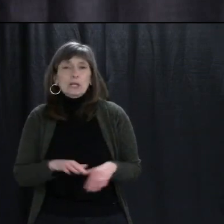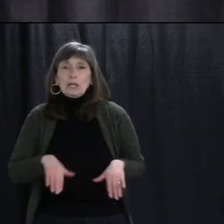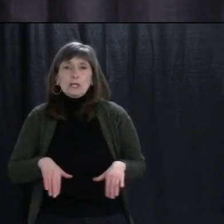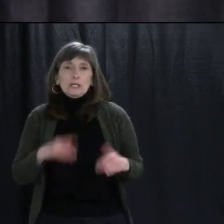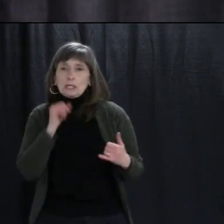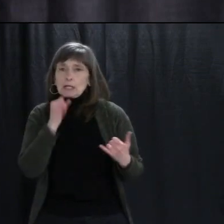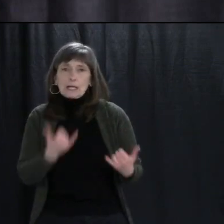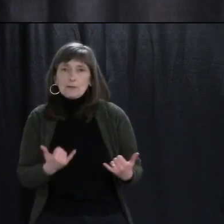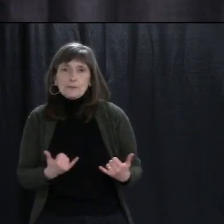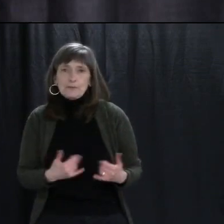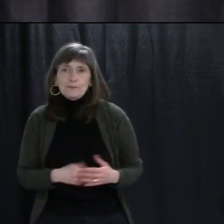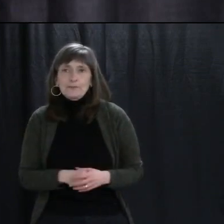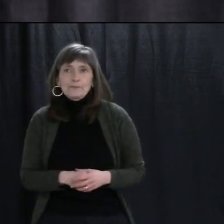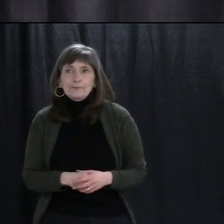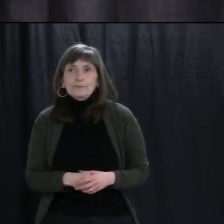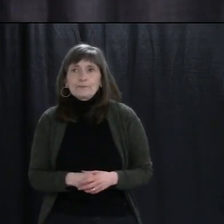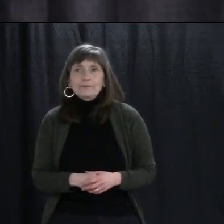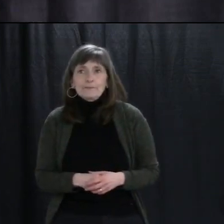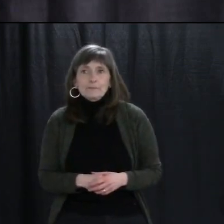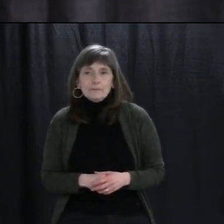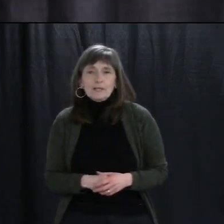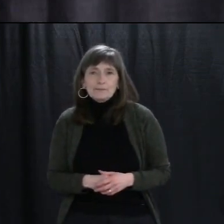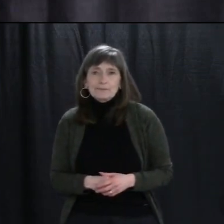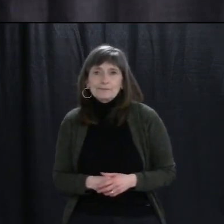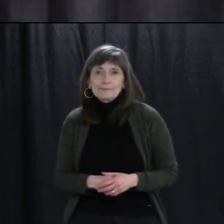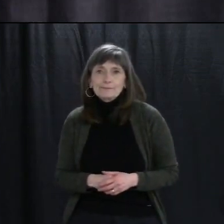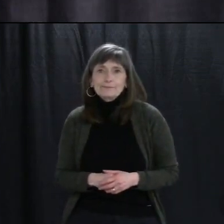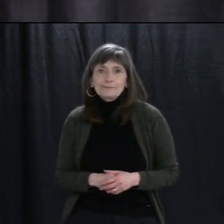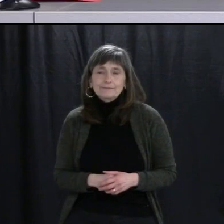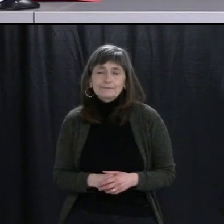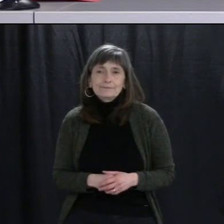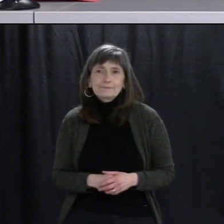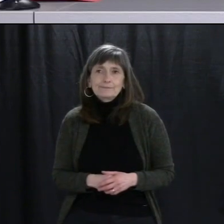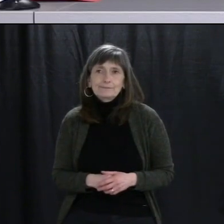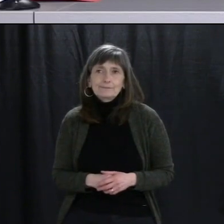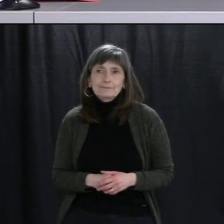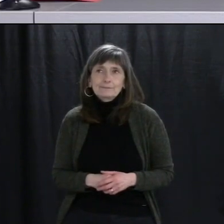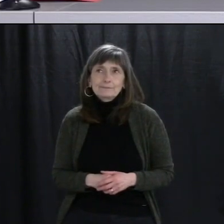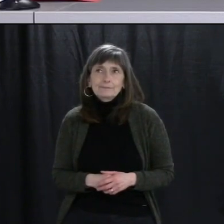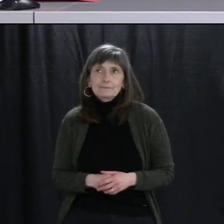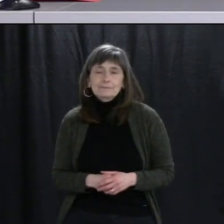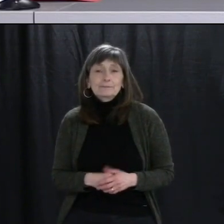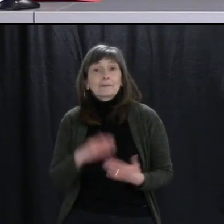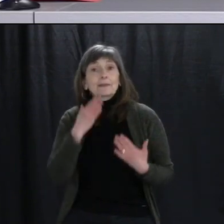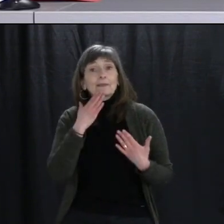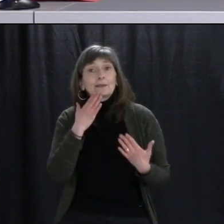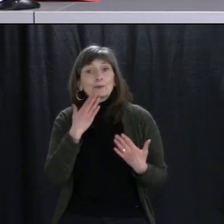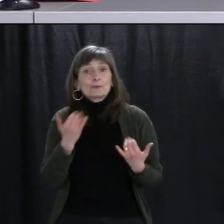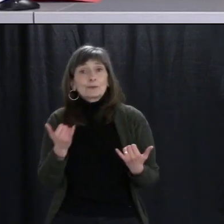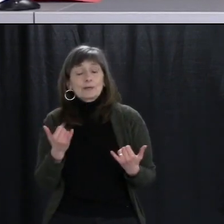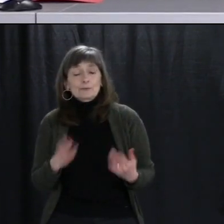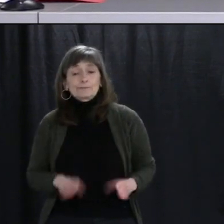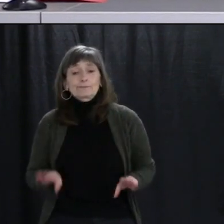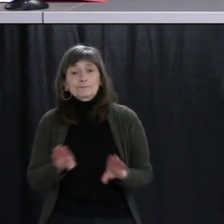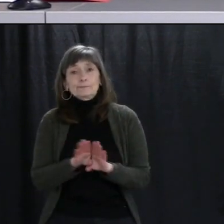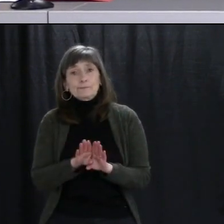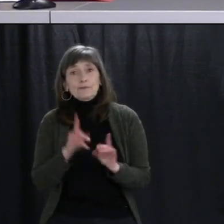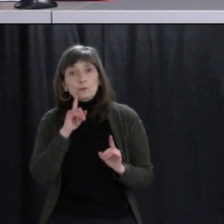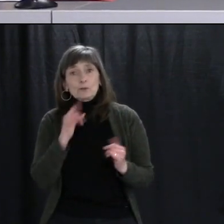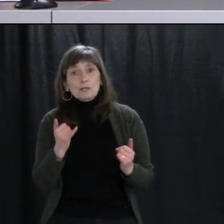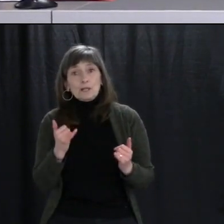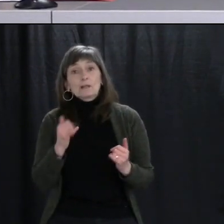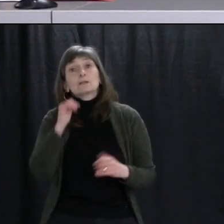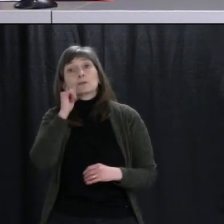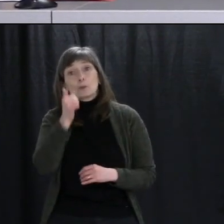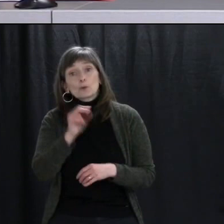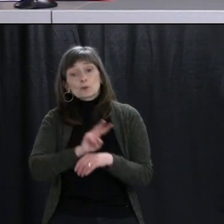certainly make sure that we get back to the parents. Thank you very much for attending. The time for questions has ended. Please tune in tomorrow at 2